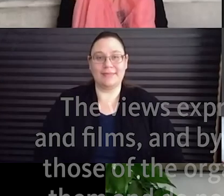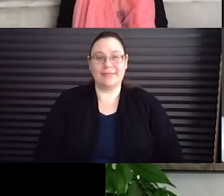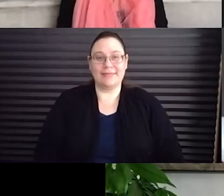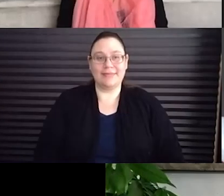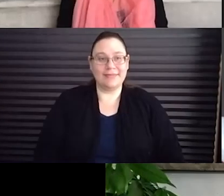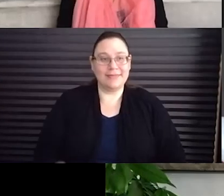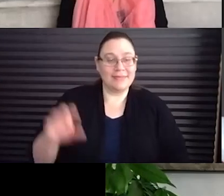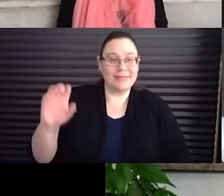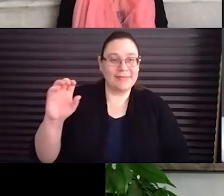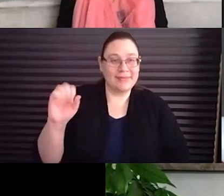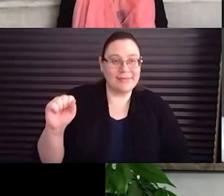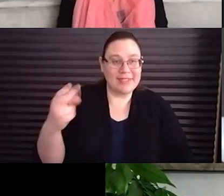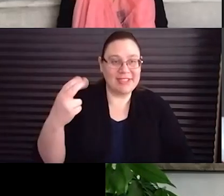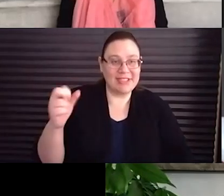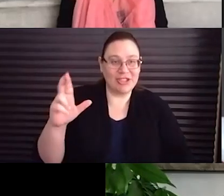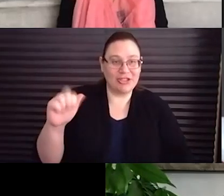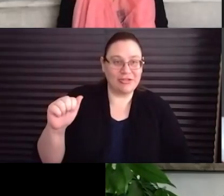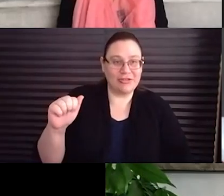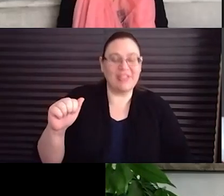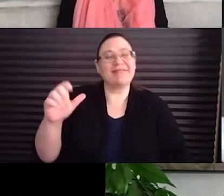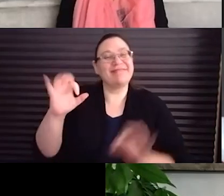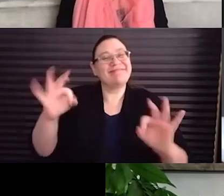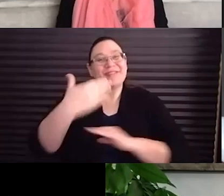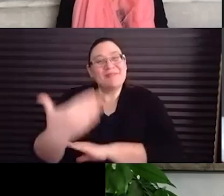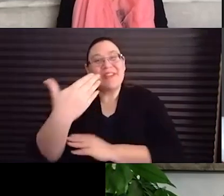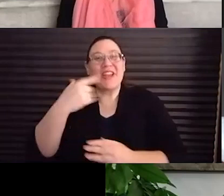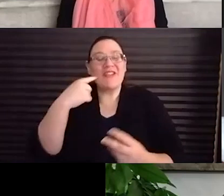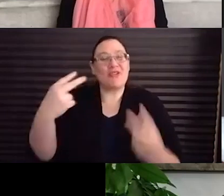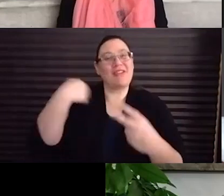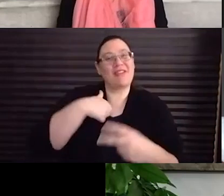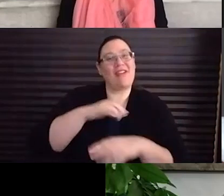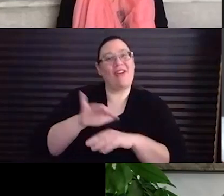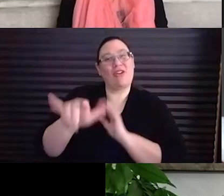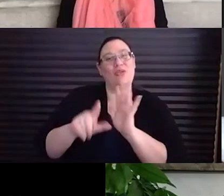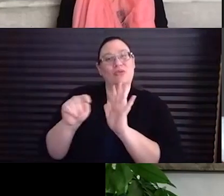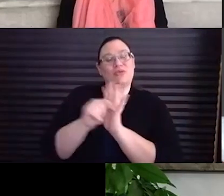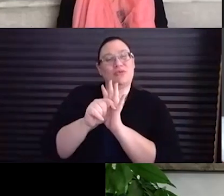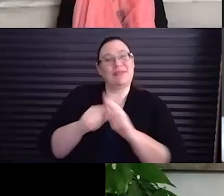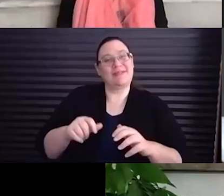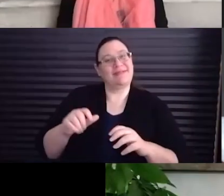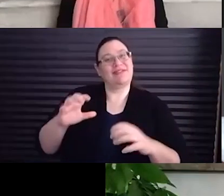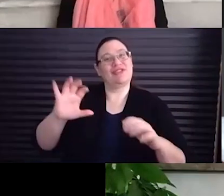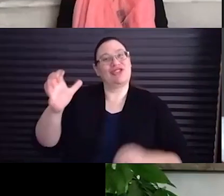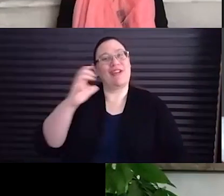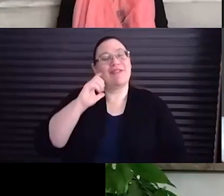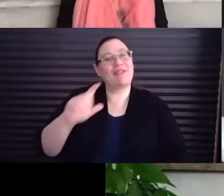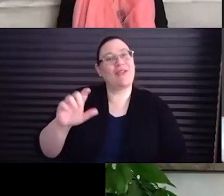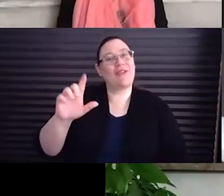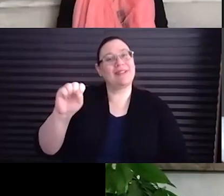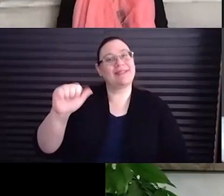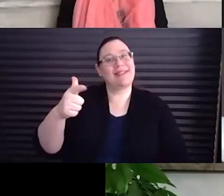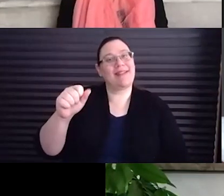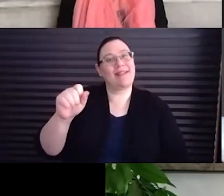morning. Thank you for joining us for today's live stream on SAG-AFTRA's YouTube channel. To stay informed about all of our live stream and video events,